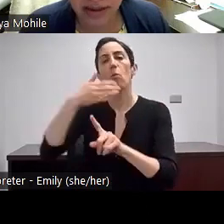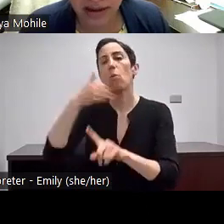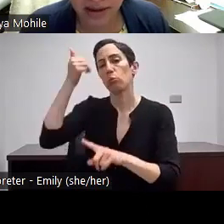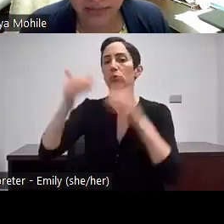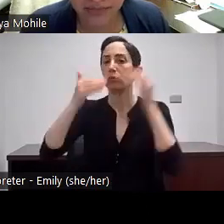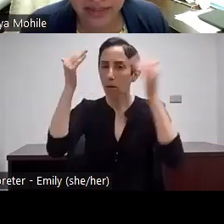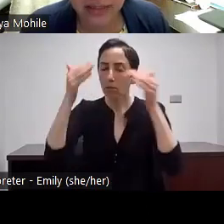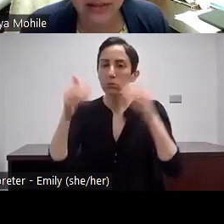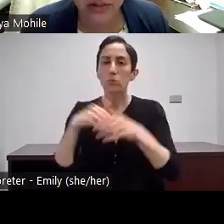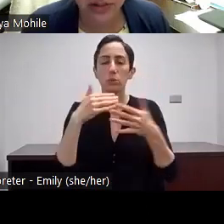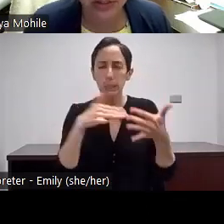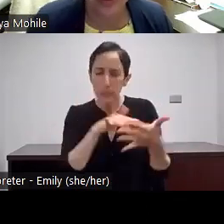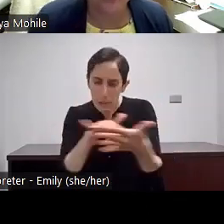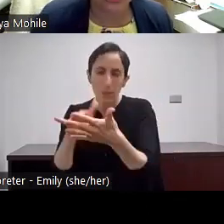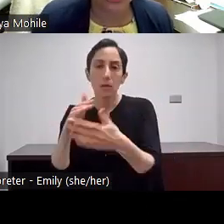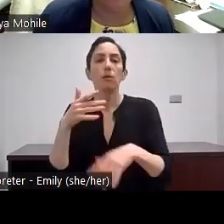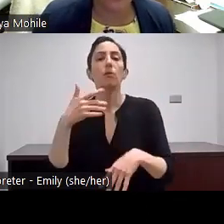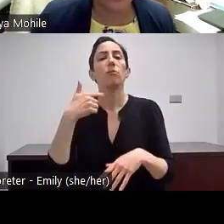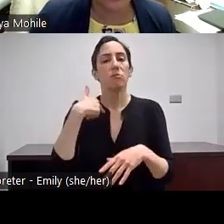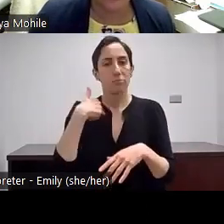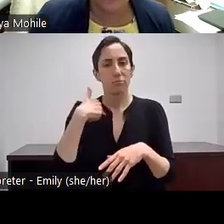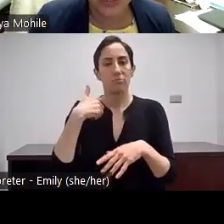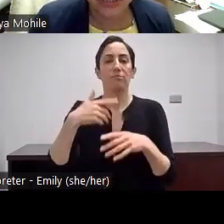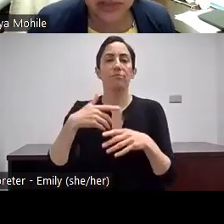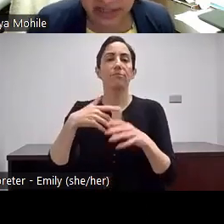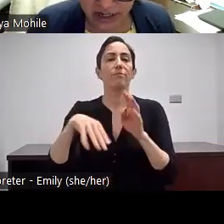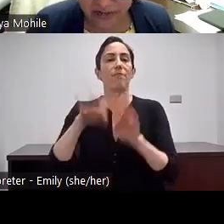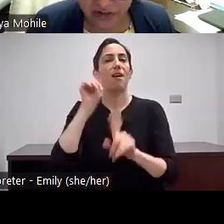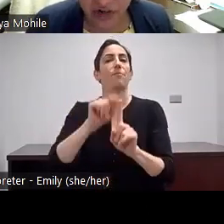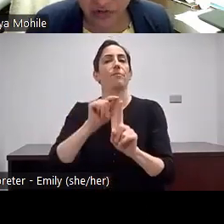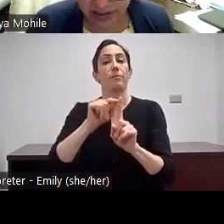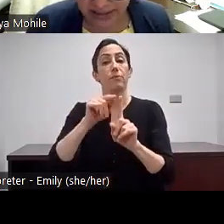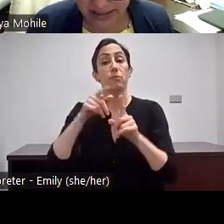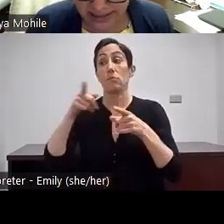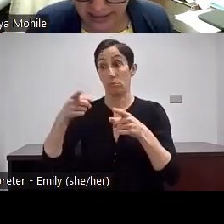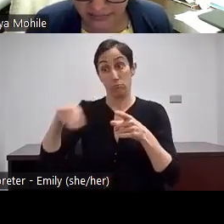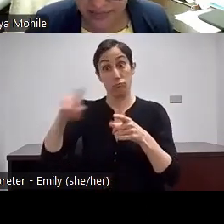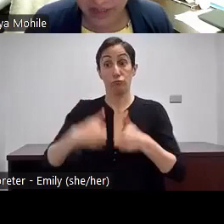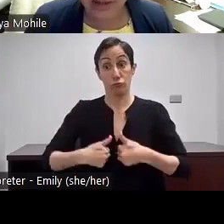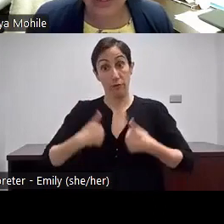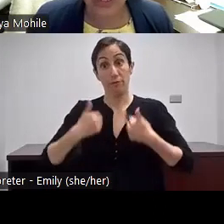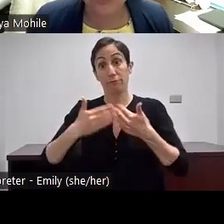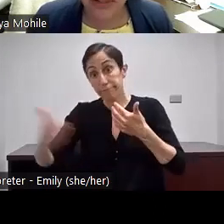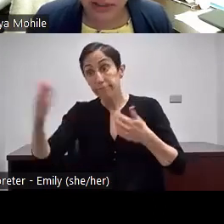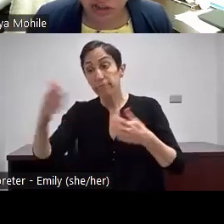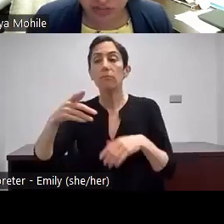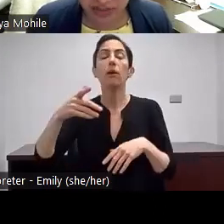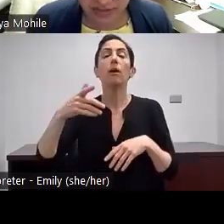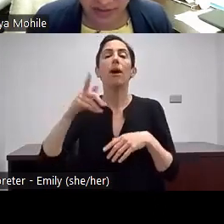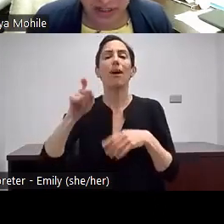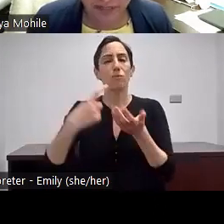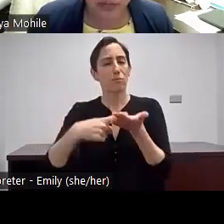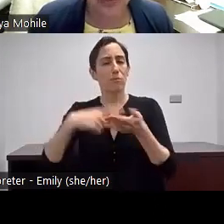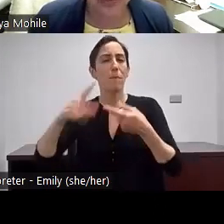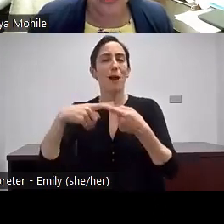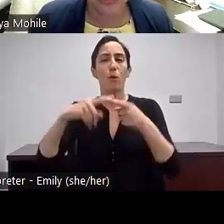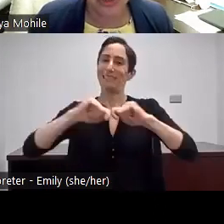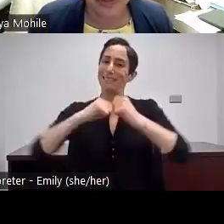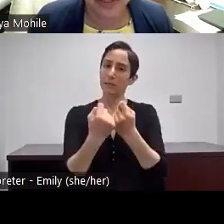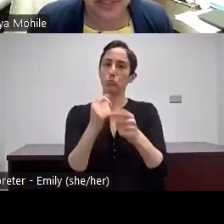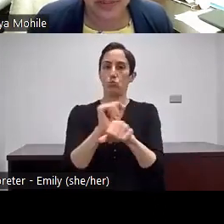be discussed during survivorship. Patients and caregivers are really a team. Care plans should be developed